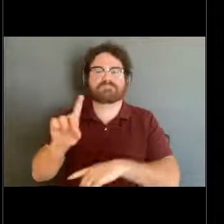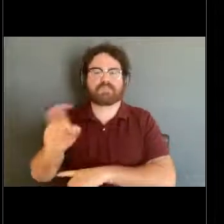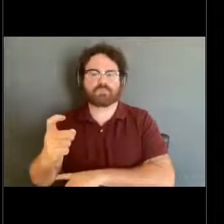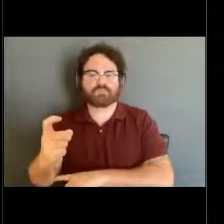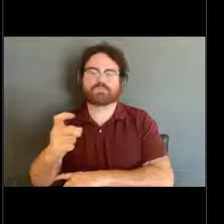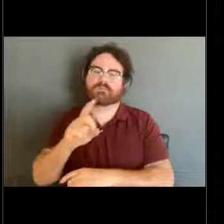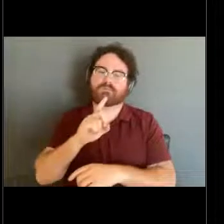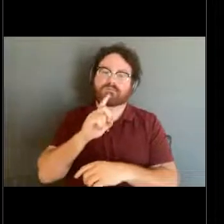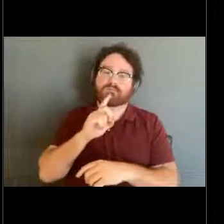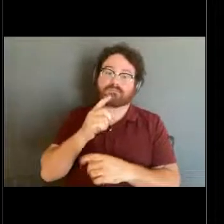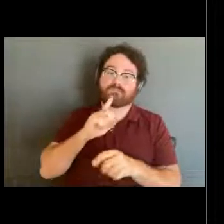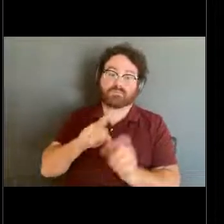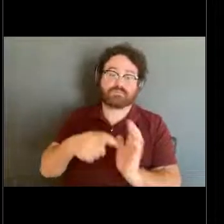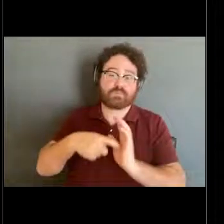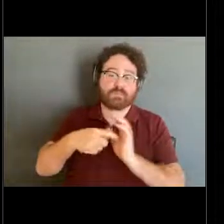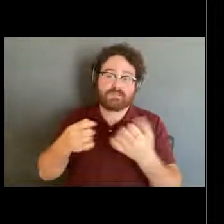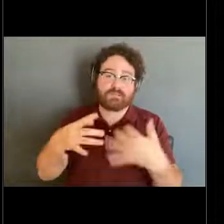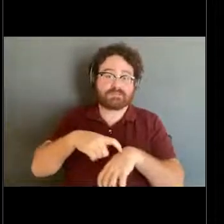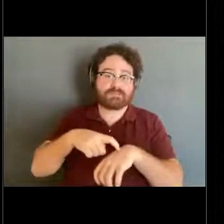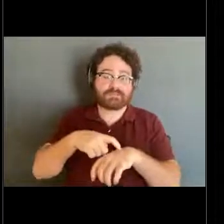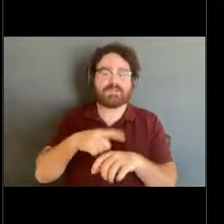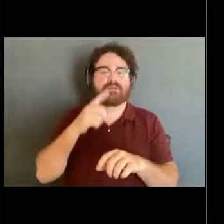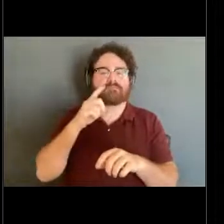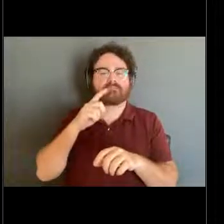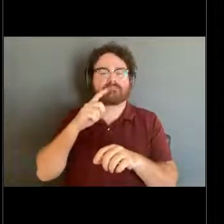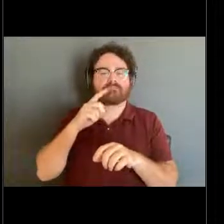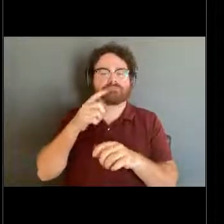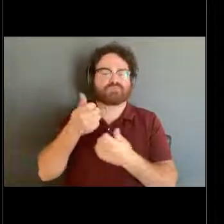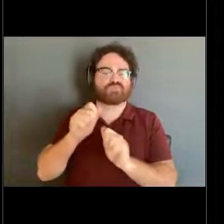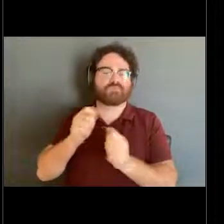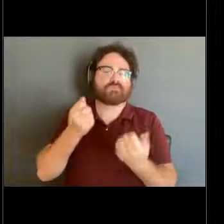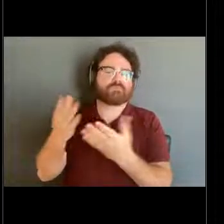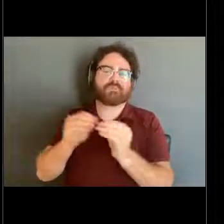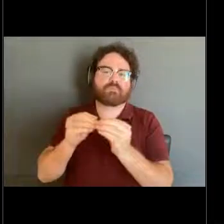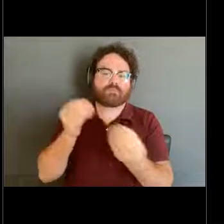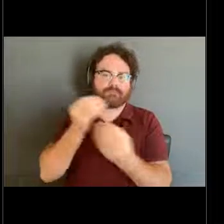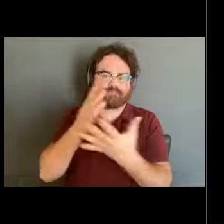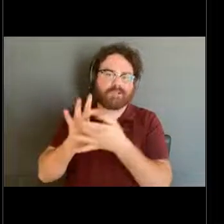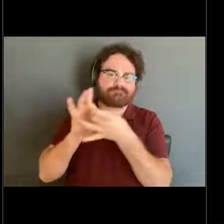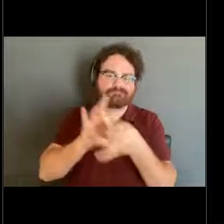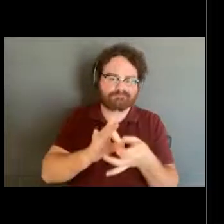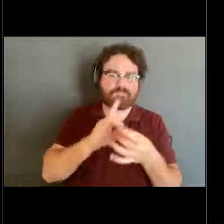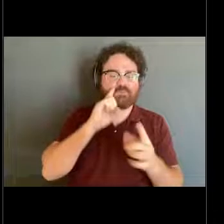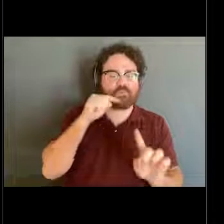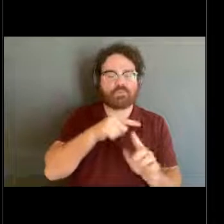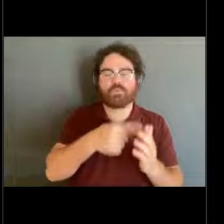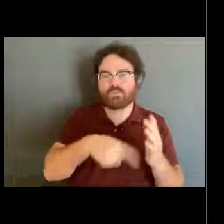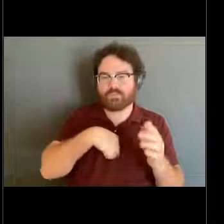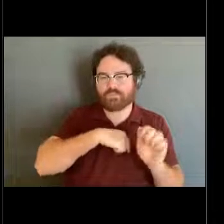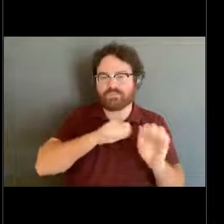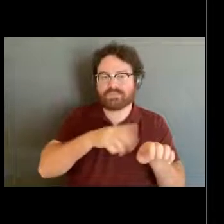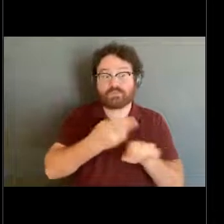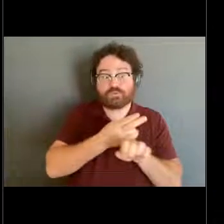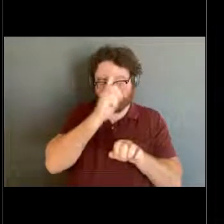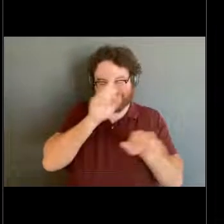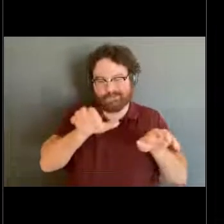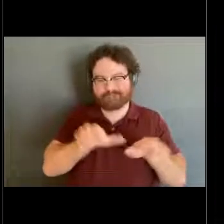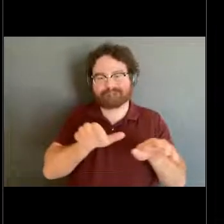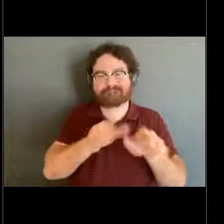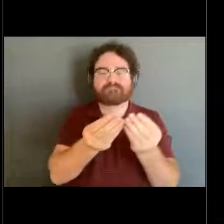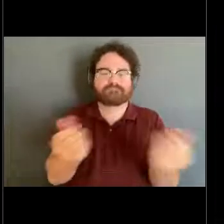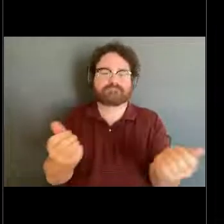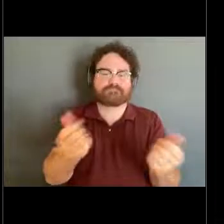actionable information that ultimately we were able to provide. So that we had fairly solid evidence for an emission increase, but we needed